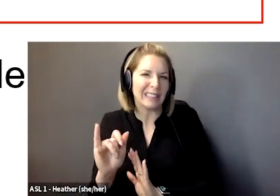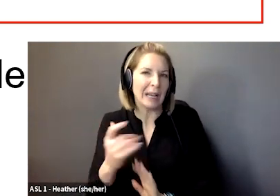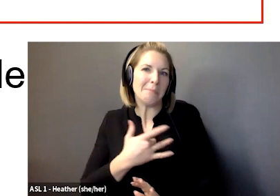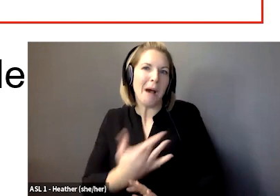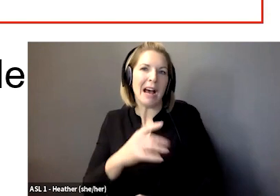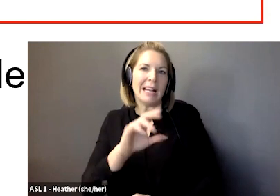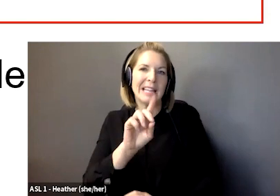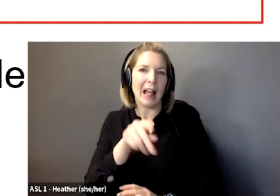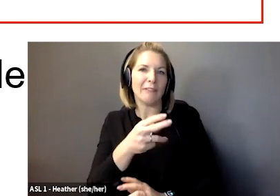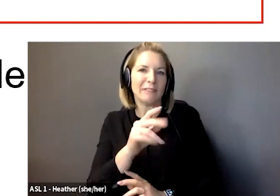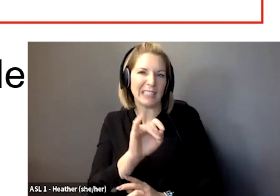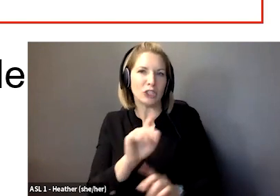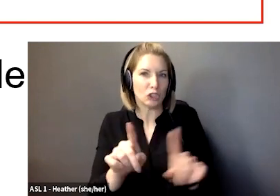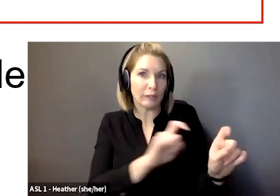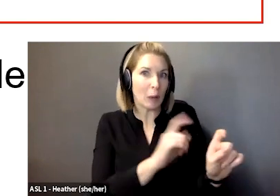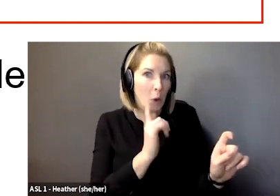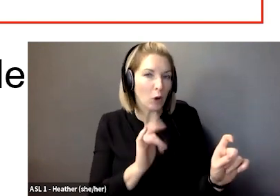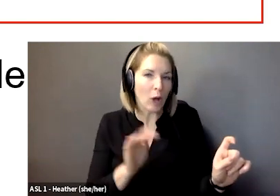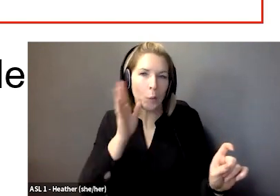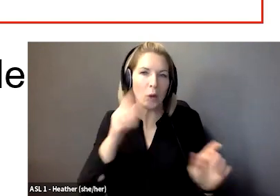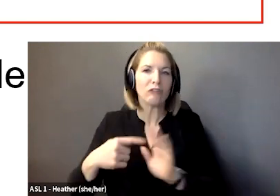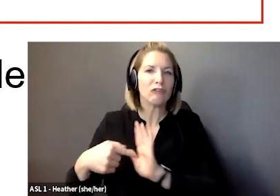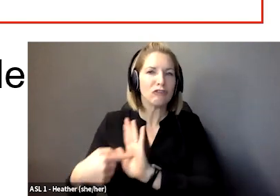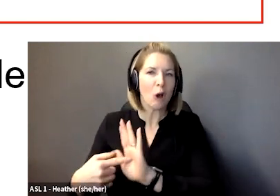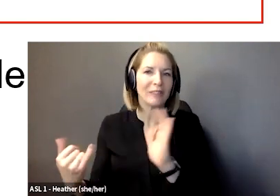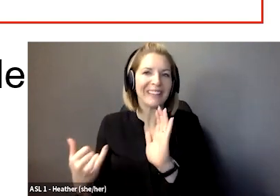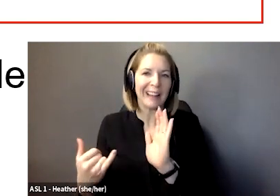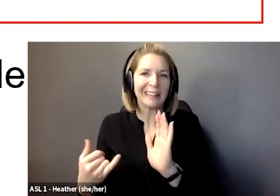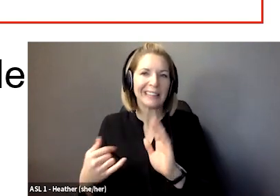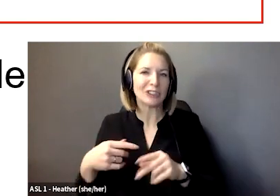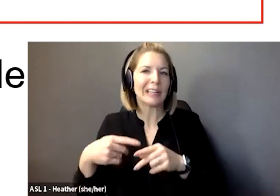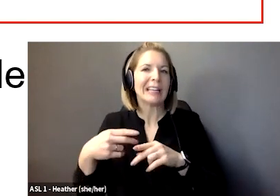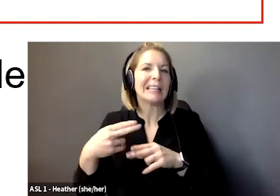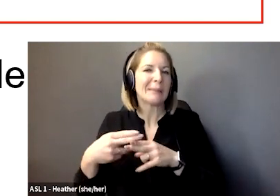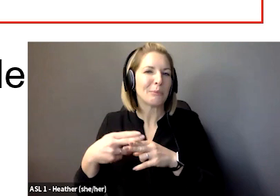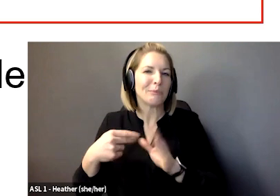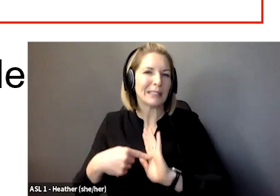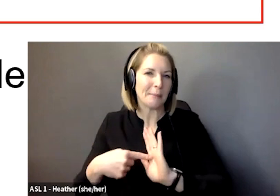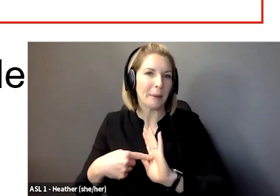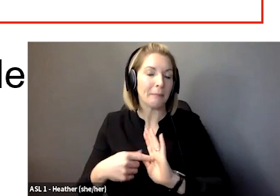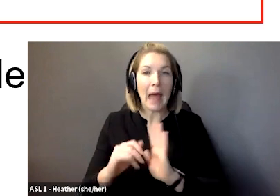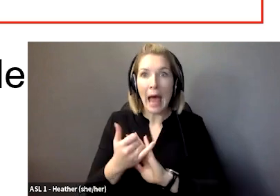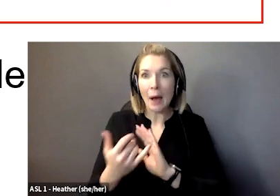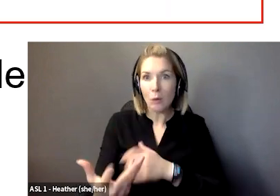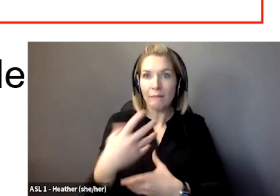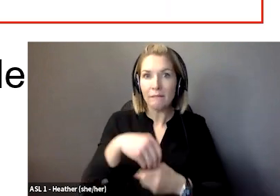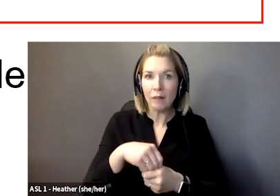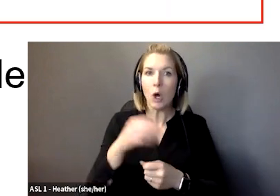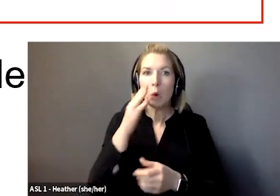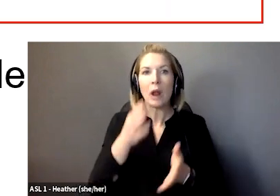have collected data in the past. And so to participate in this, we're going to ask you to log on